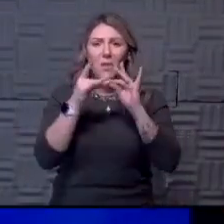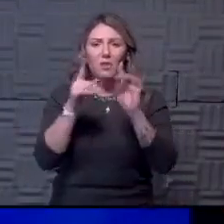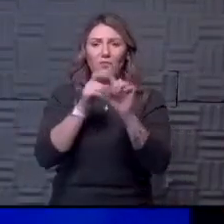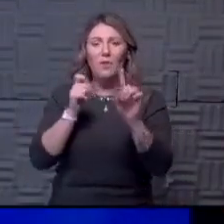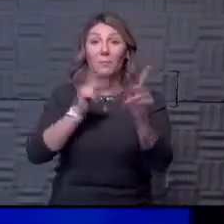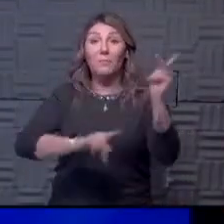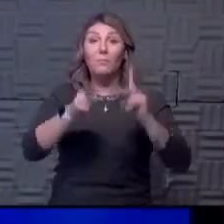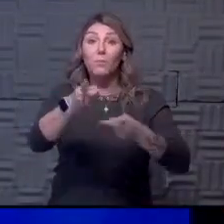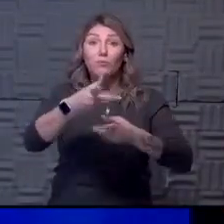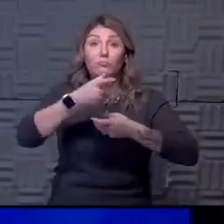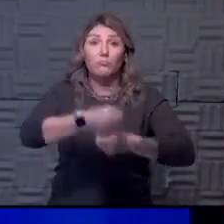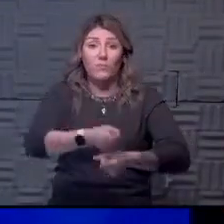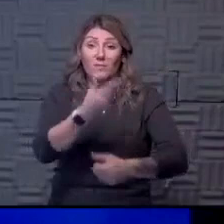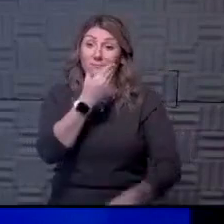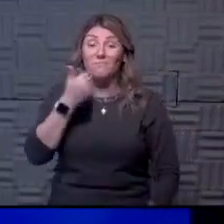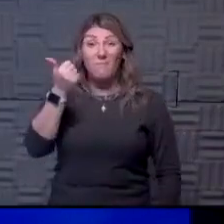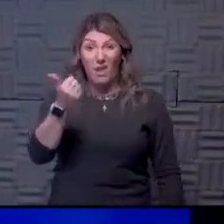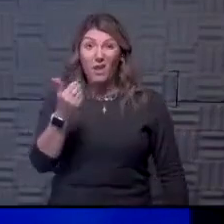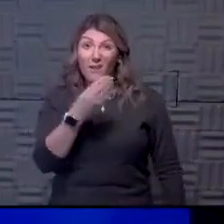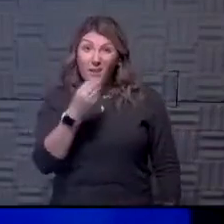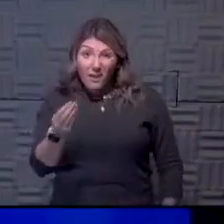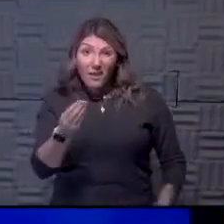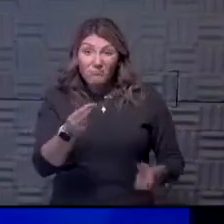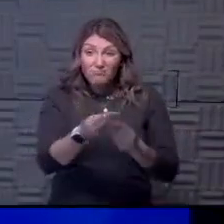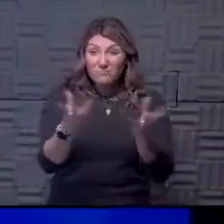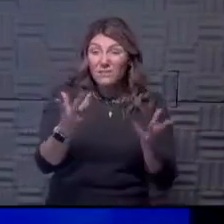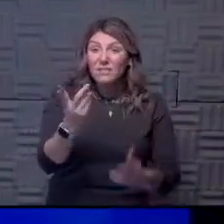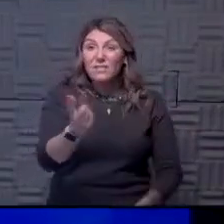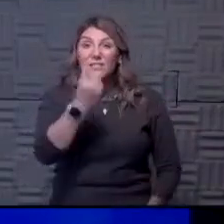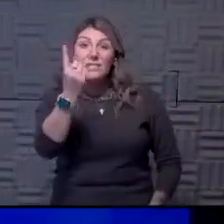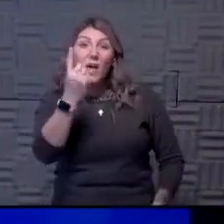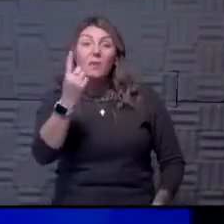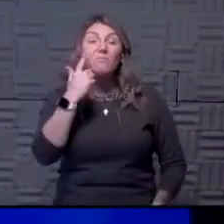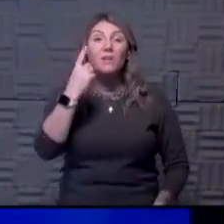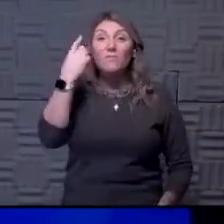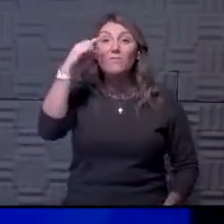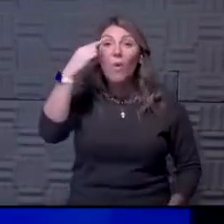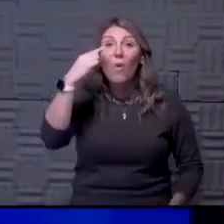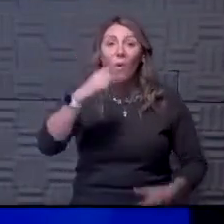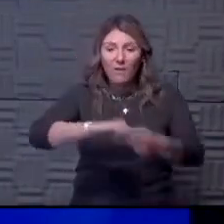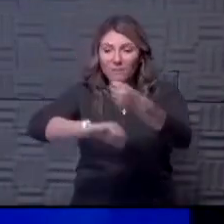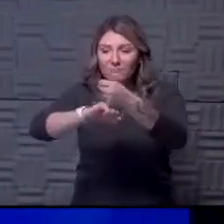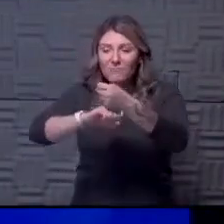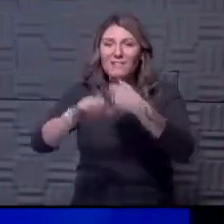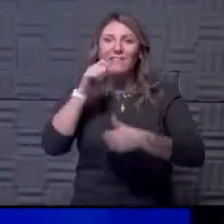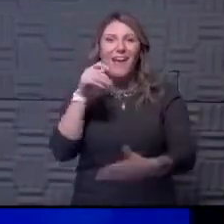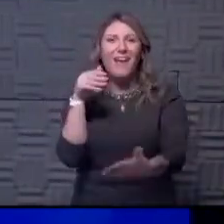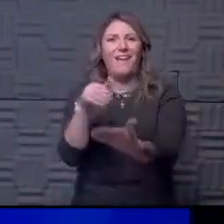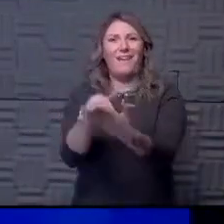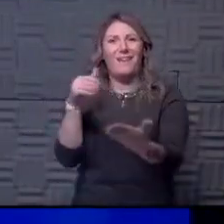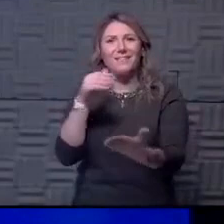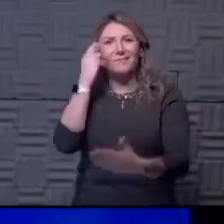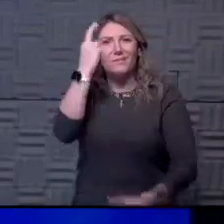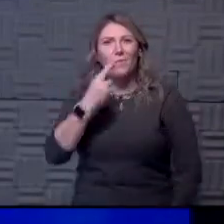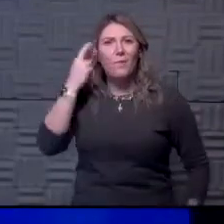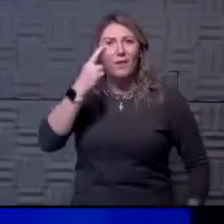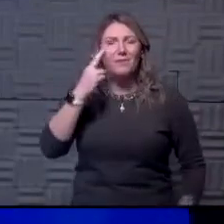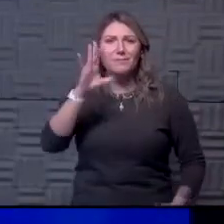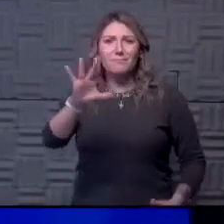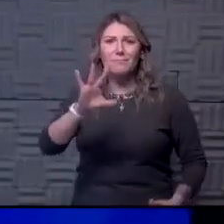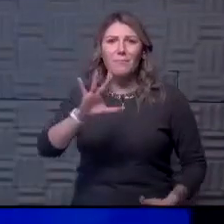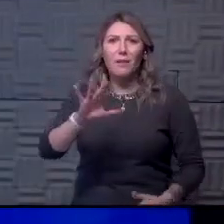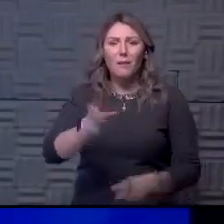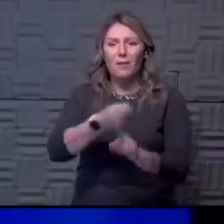you trust, the better off you are. And give people something to be for, not just against, something to be for and a reason to be for it. Try and touch their